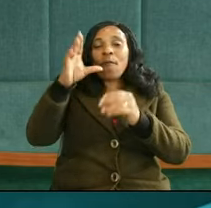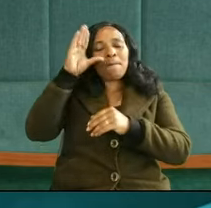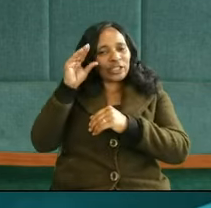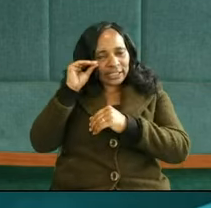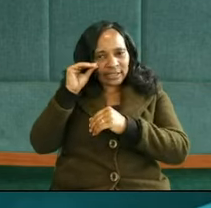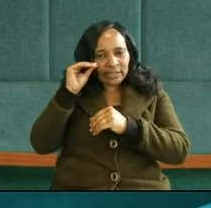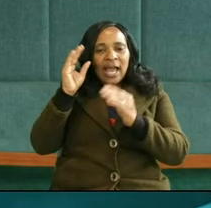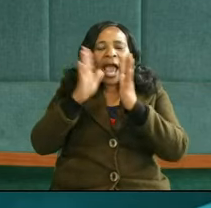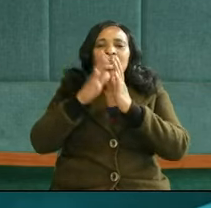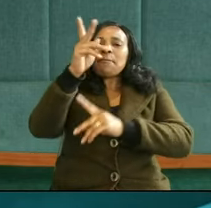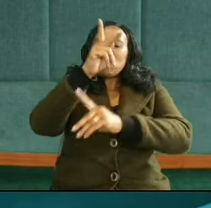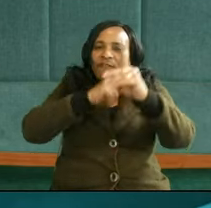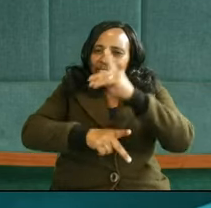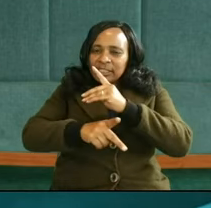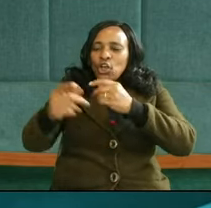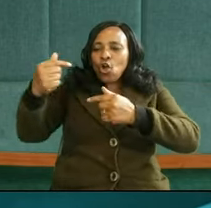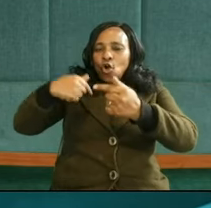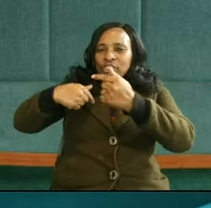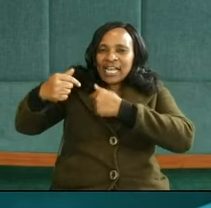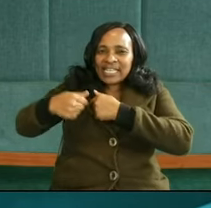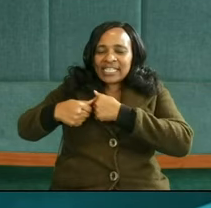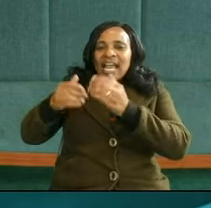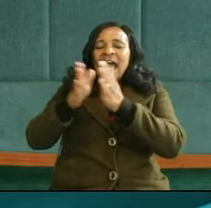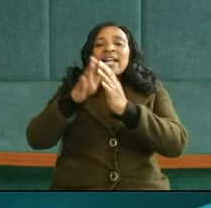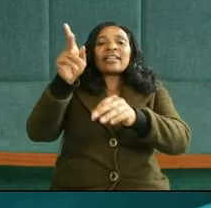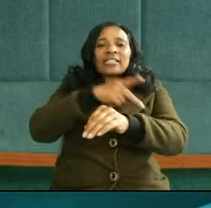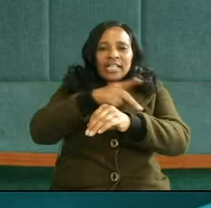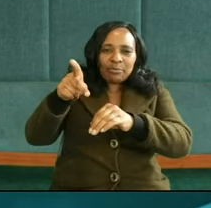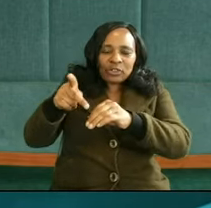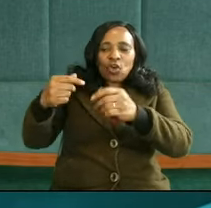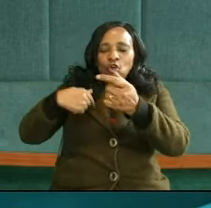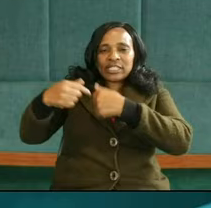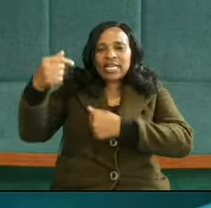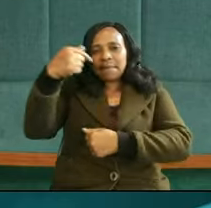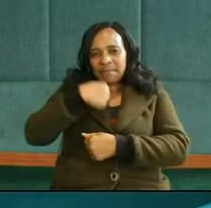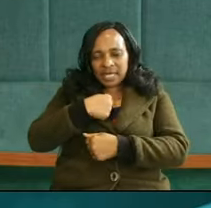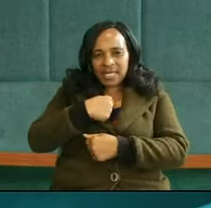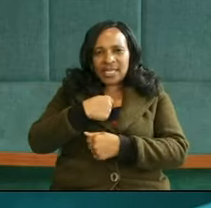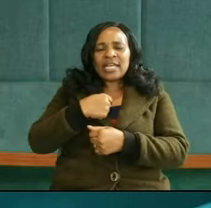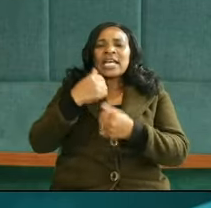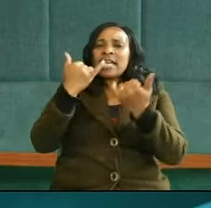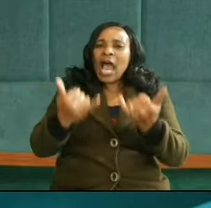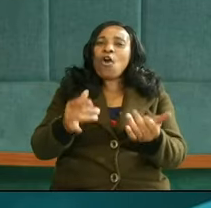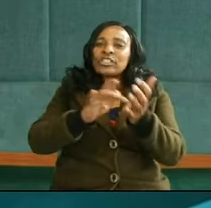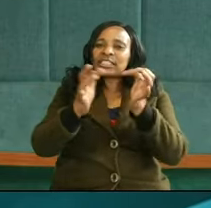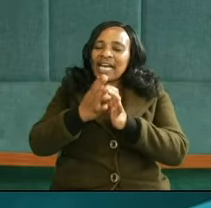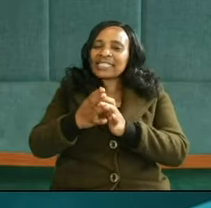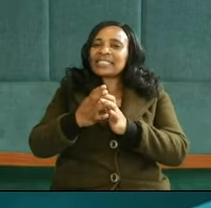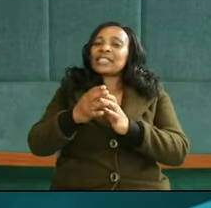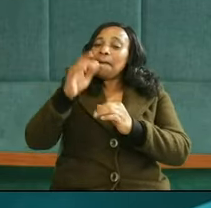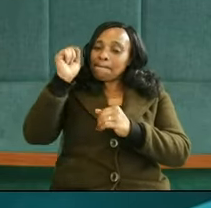prophets and in the Psalms concerning me." In other words, Jesus lets us know that to help the disciples